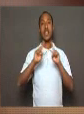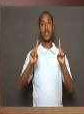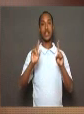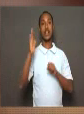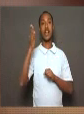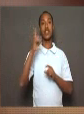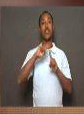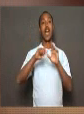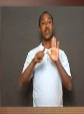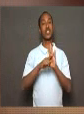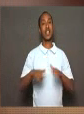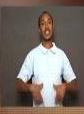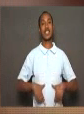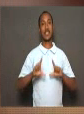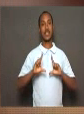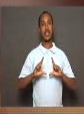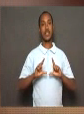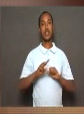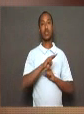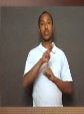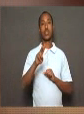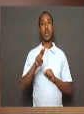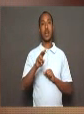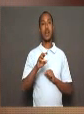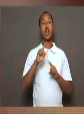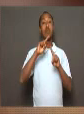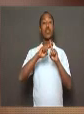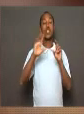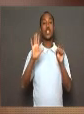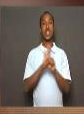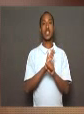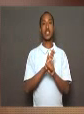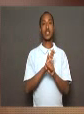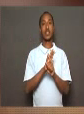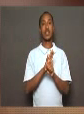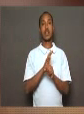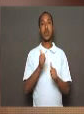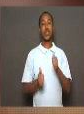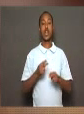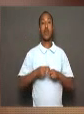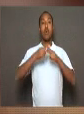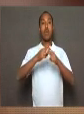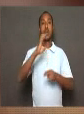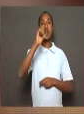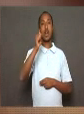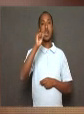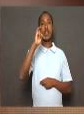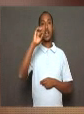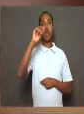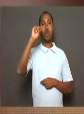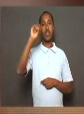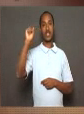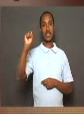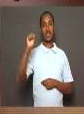of ions that exist. Those that are positively charged, which are called